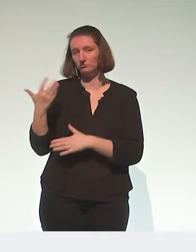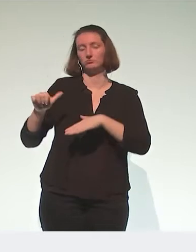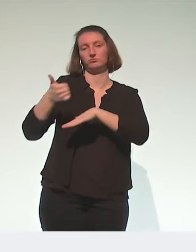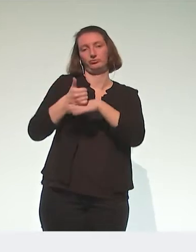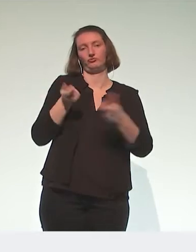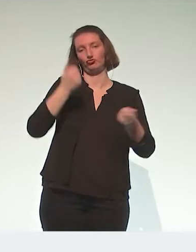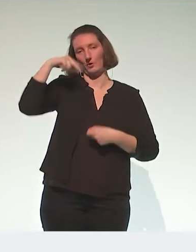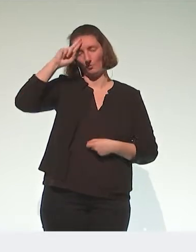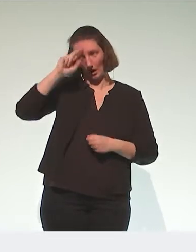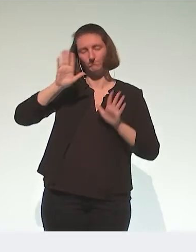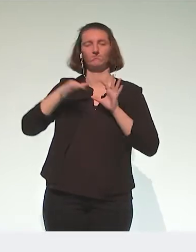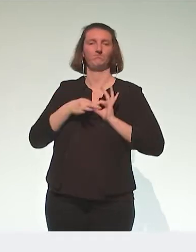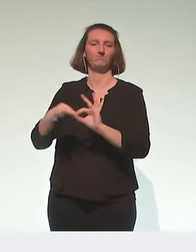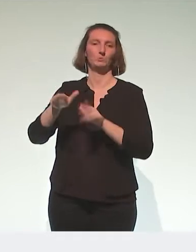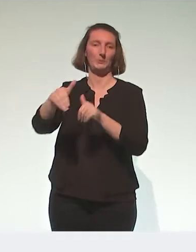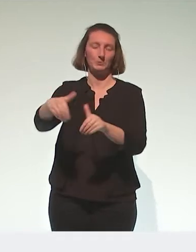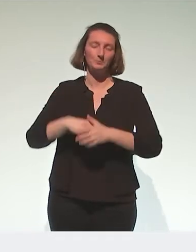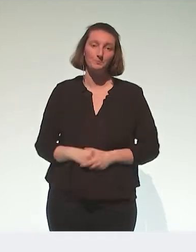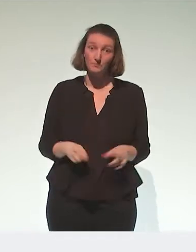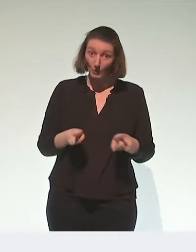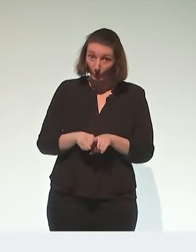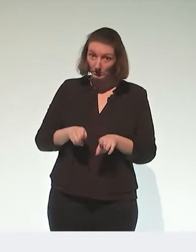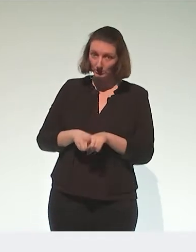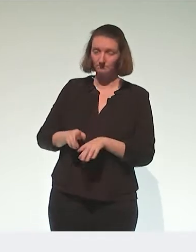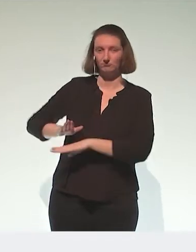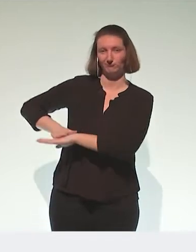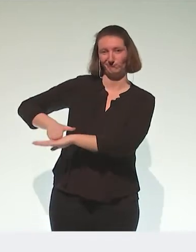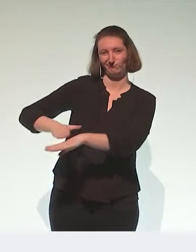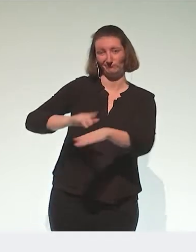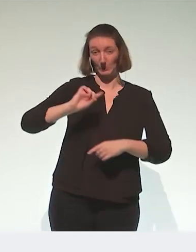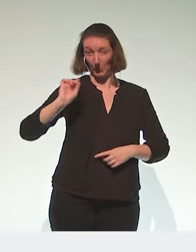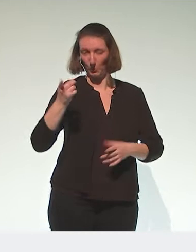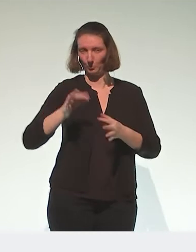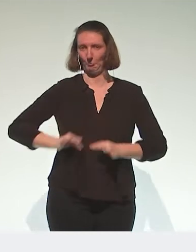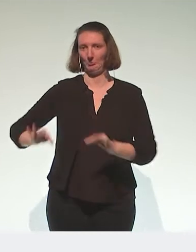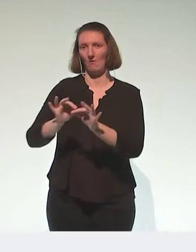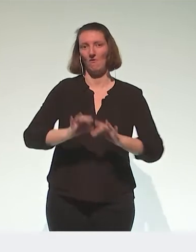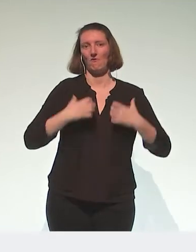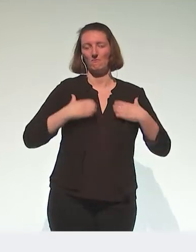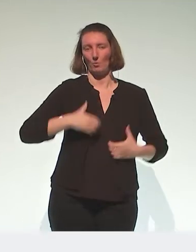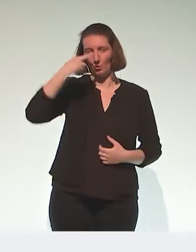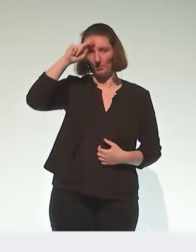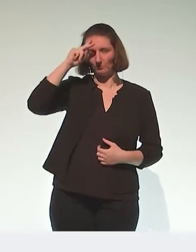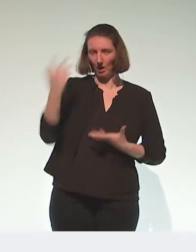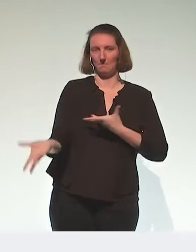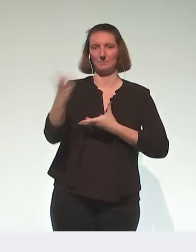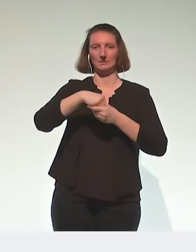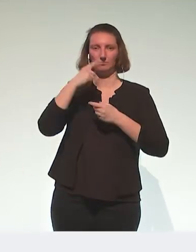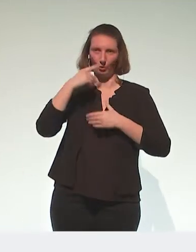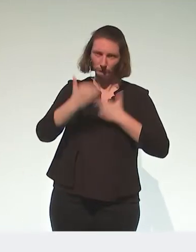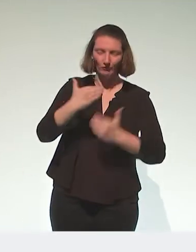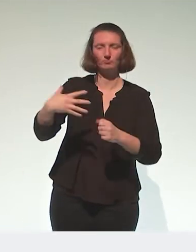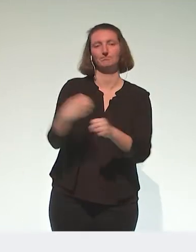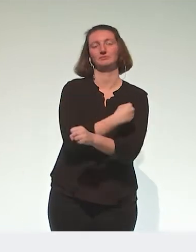presidency. And this also means that every member state must contribute to the success of